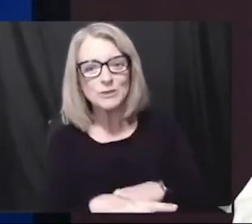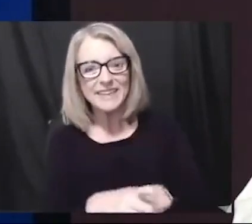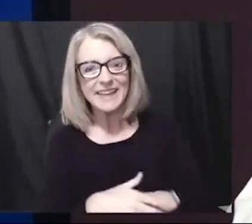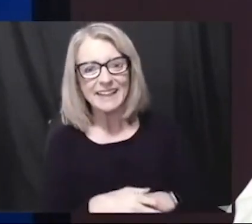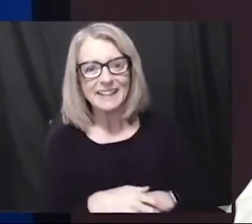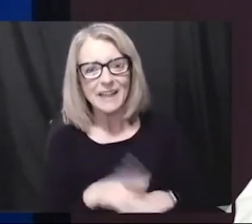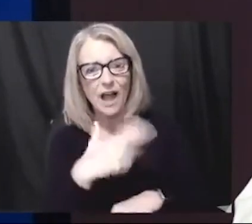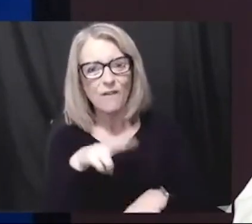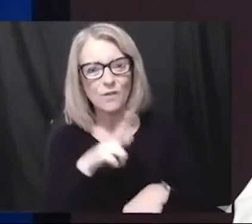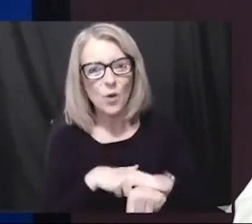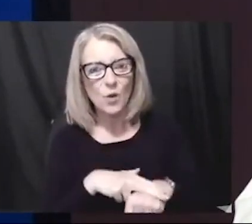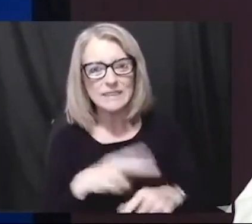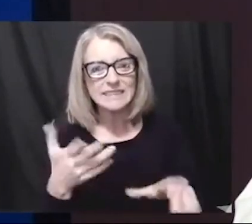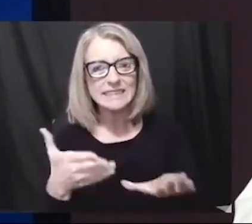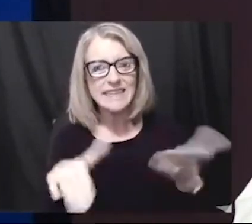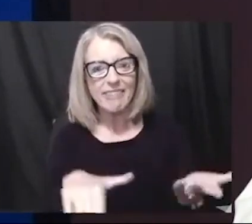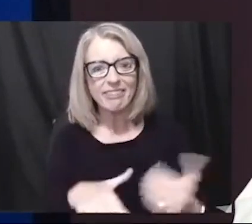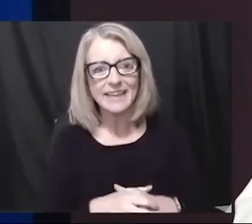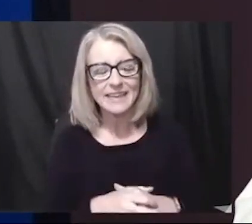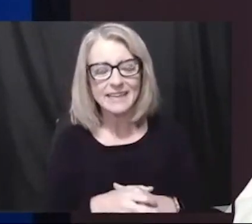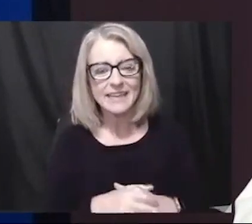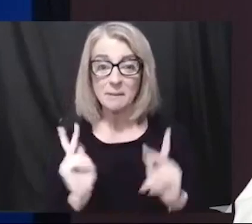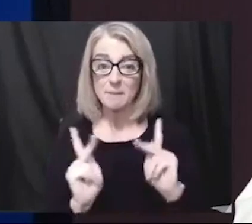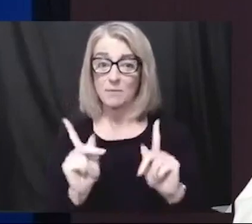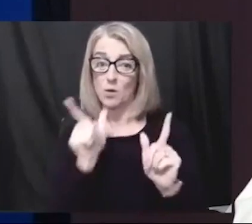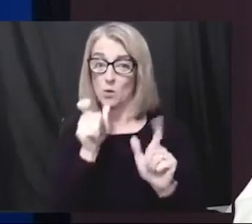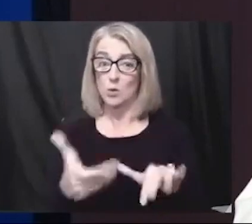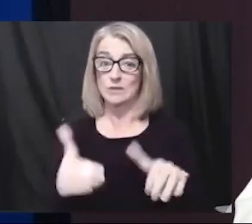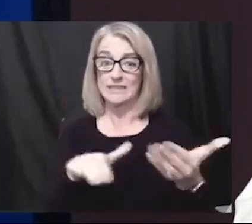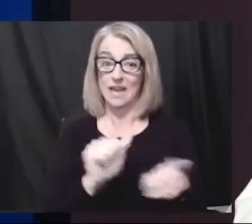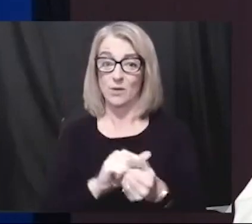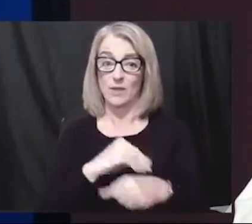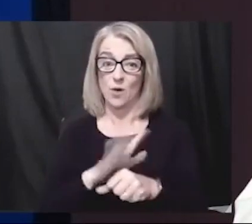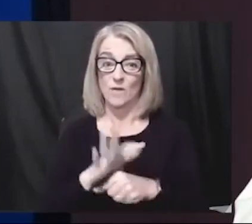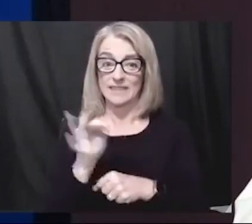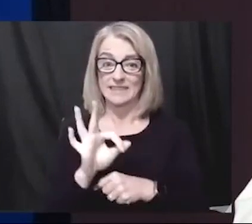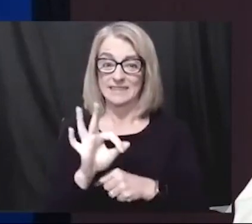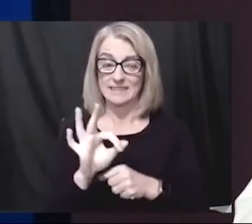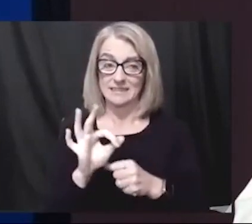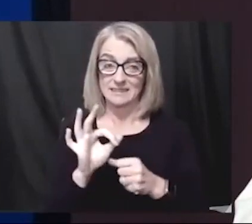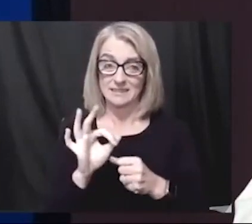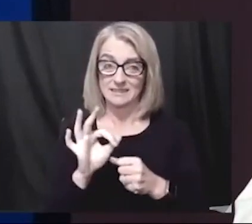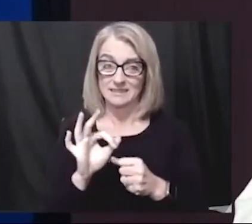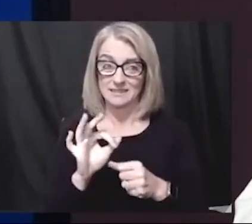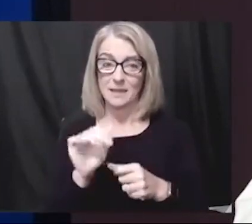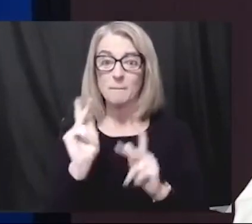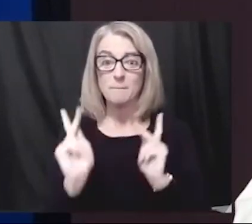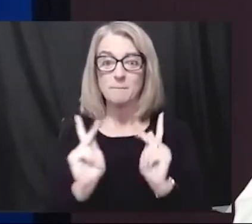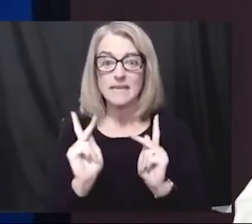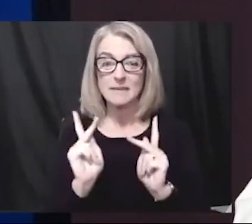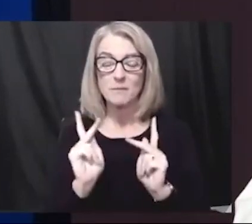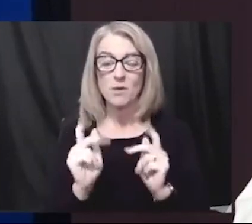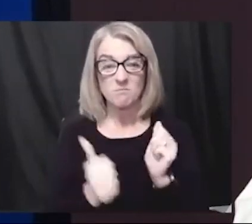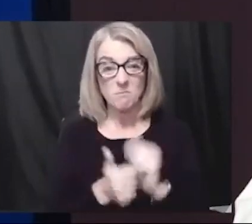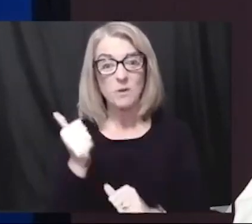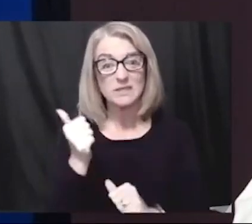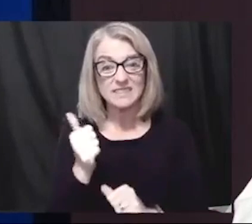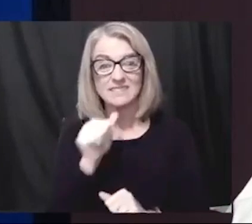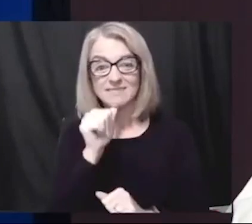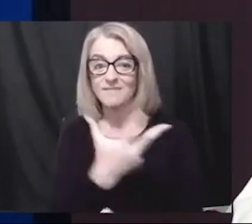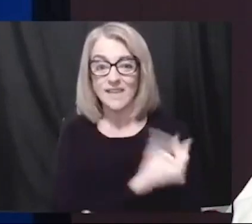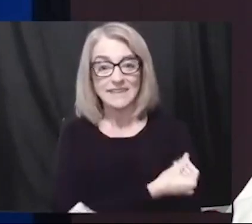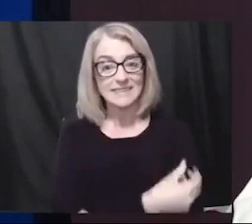deadly. About the people who are dying with COVID-19, it's almost all in the unvaccinated population. At